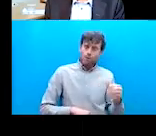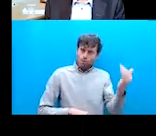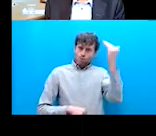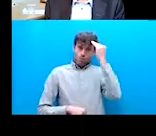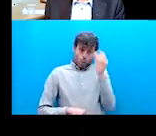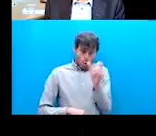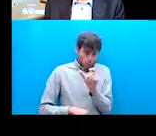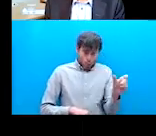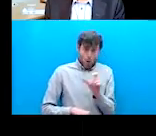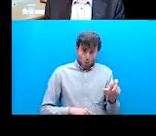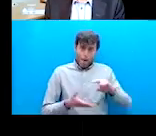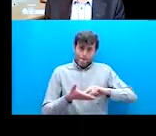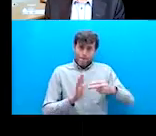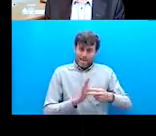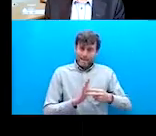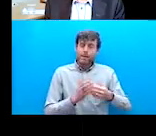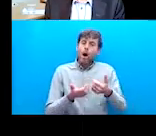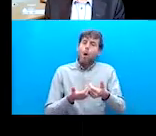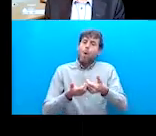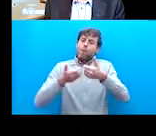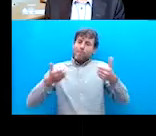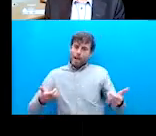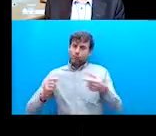ways that do not strictly rely on grammar.